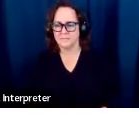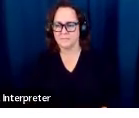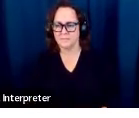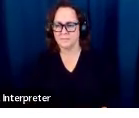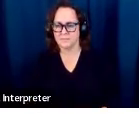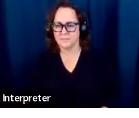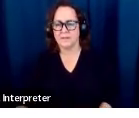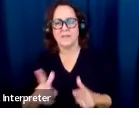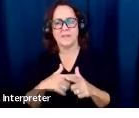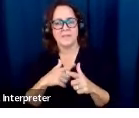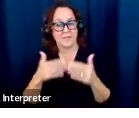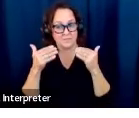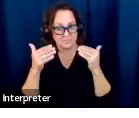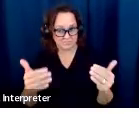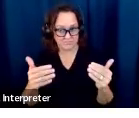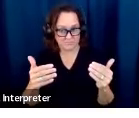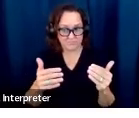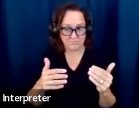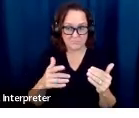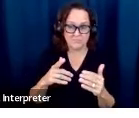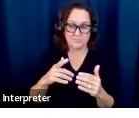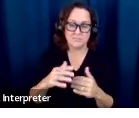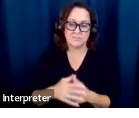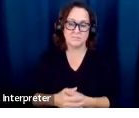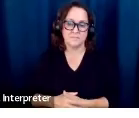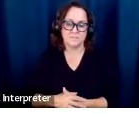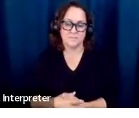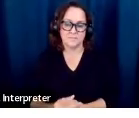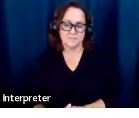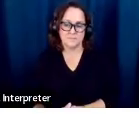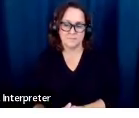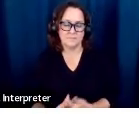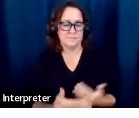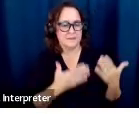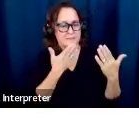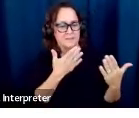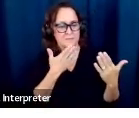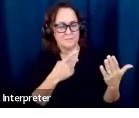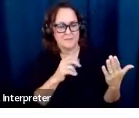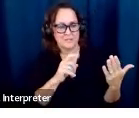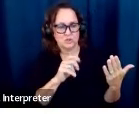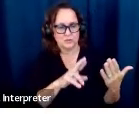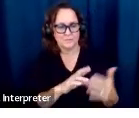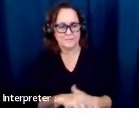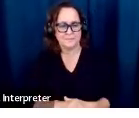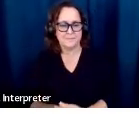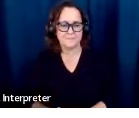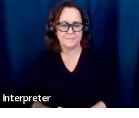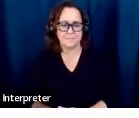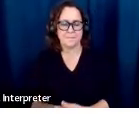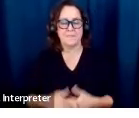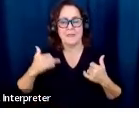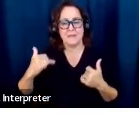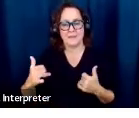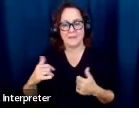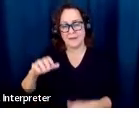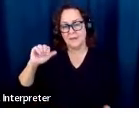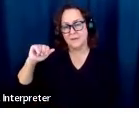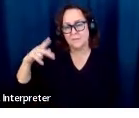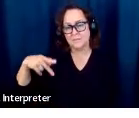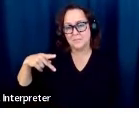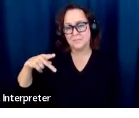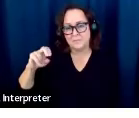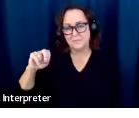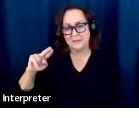remaining questions as we sort of, hit our next question period. Thanks so much, Peter. So next I